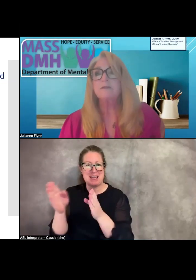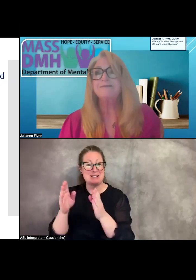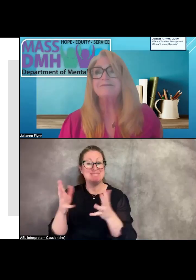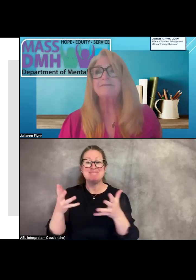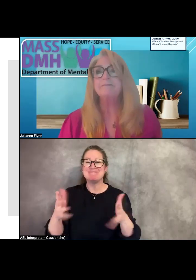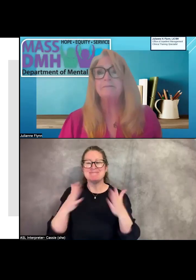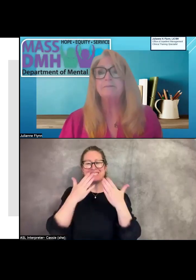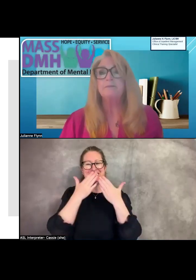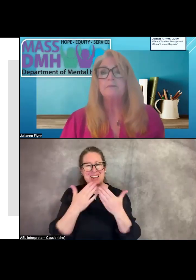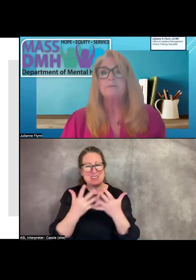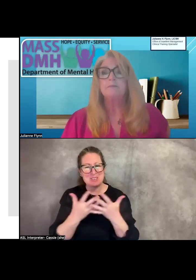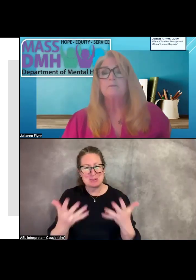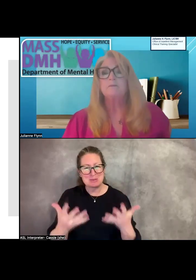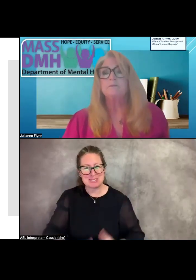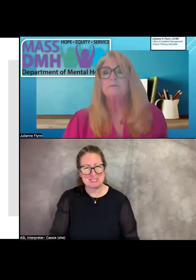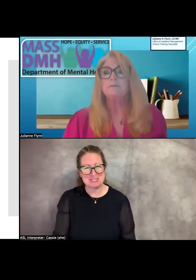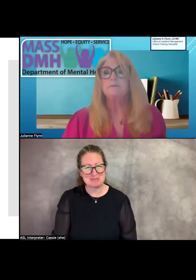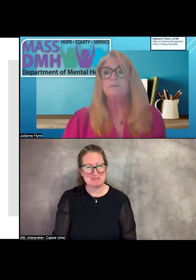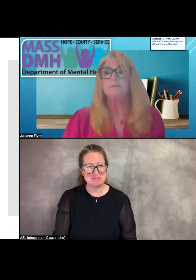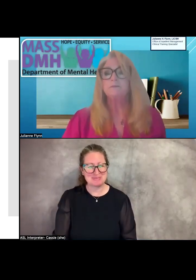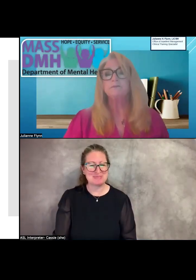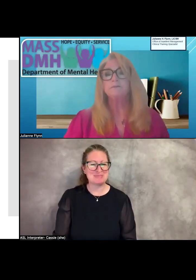much.